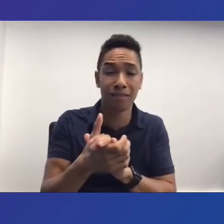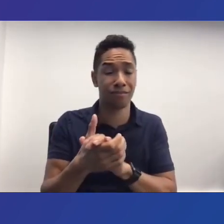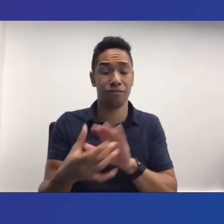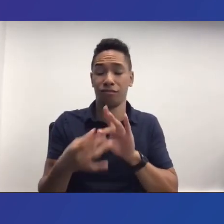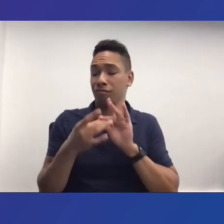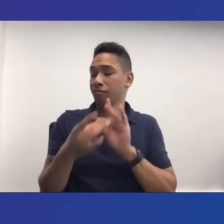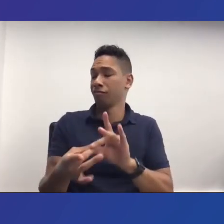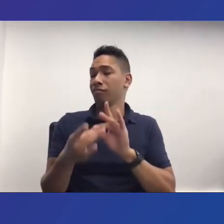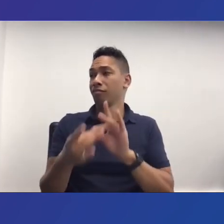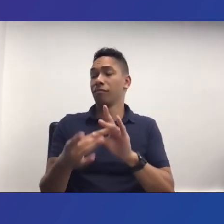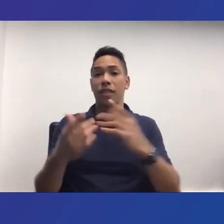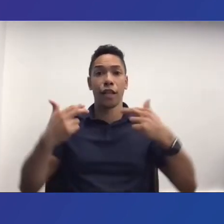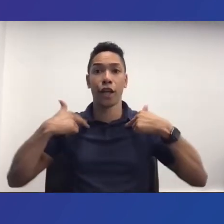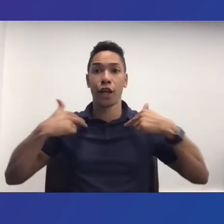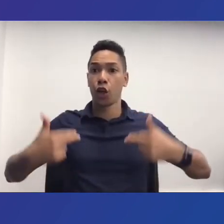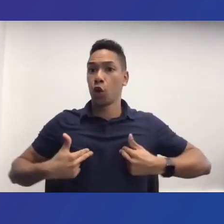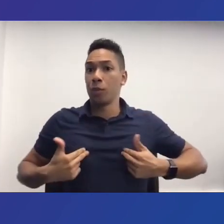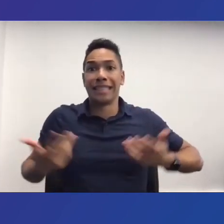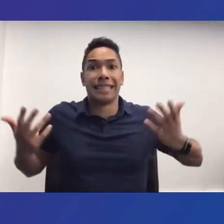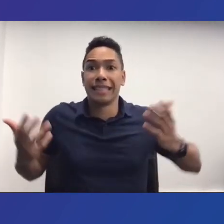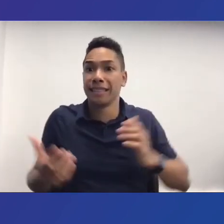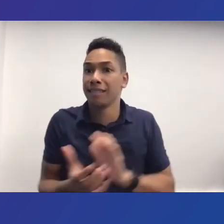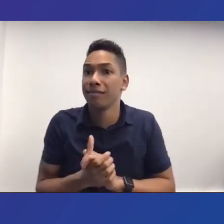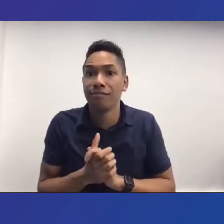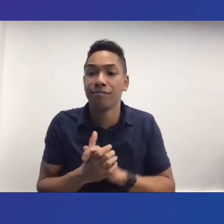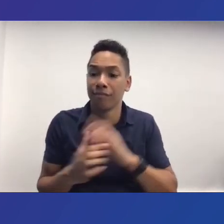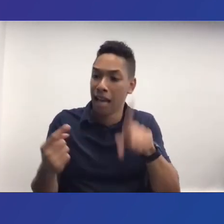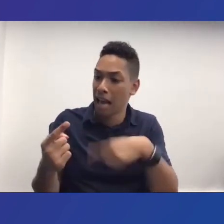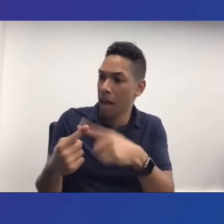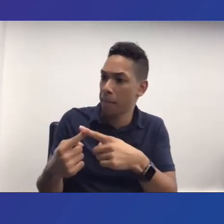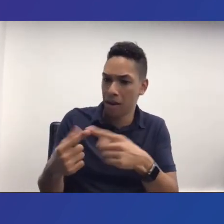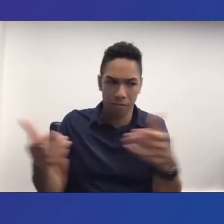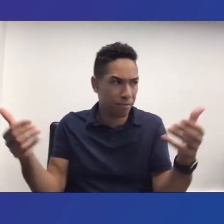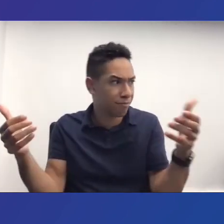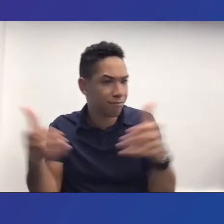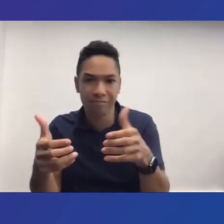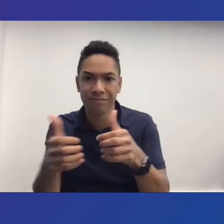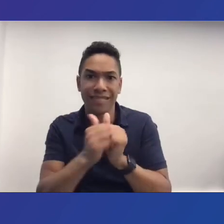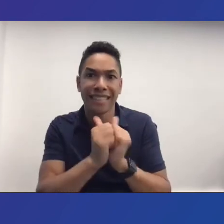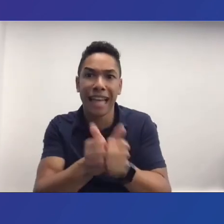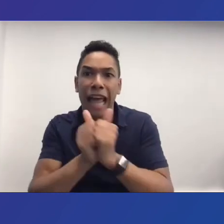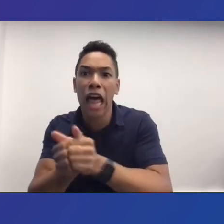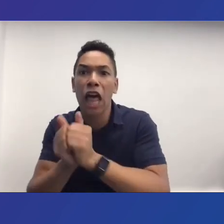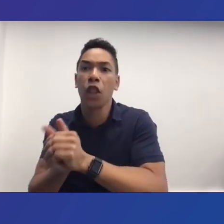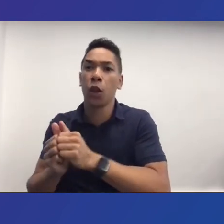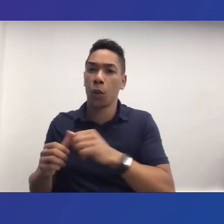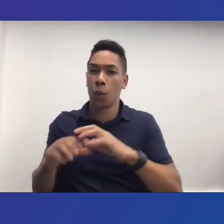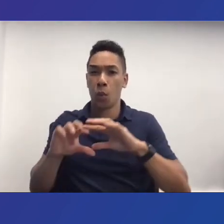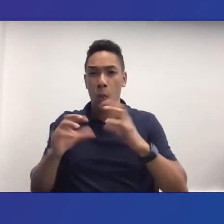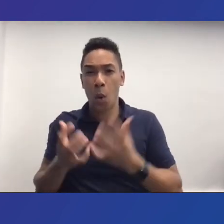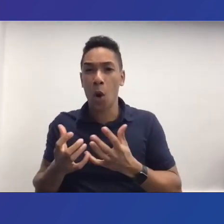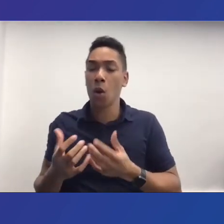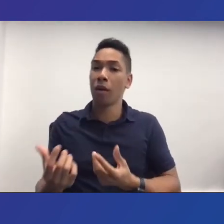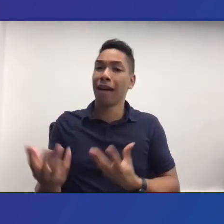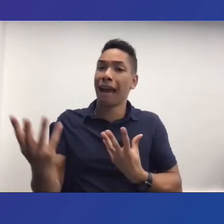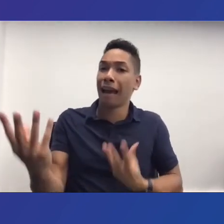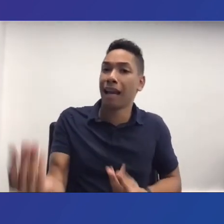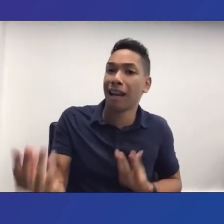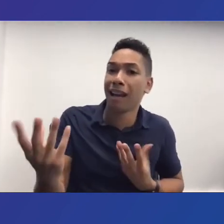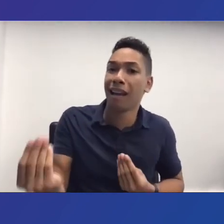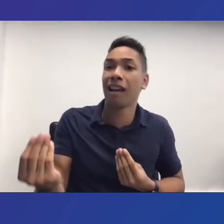about human beings, about being together in this world, about empathy, about compassion,